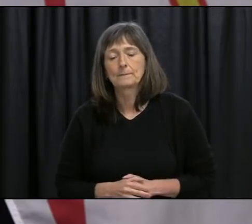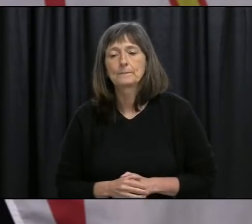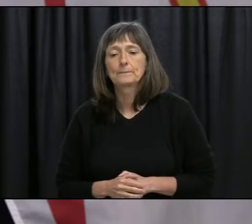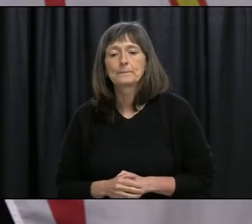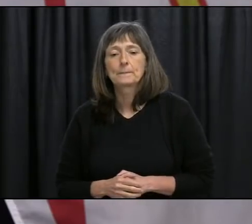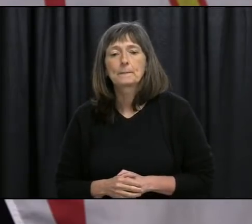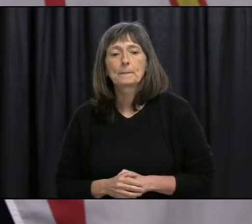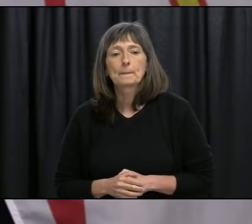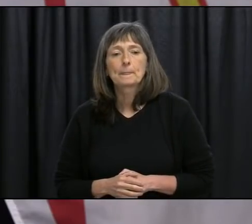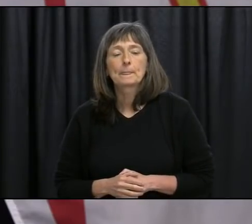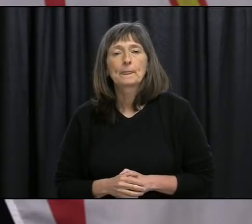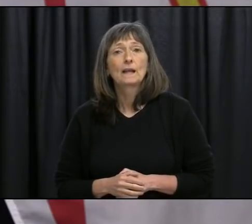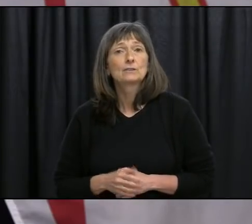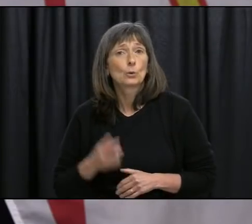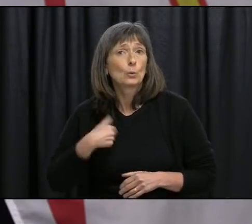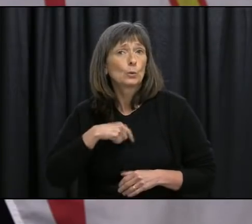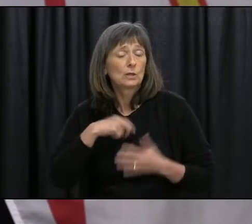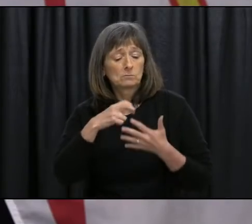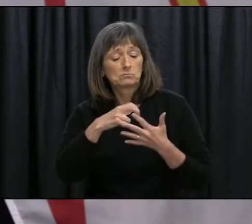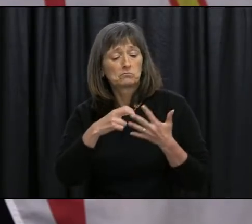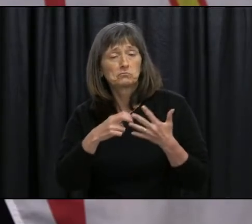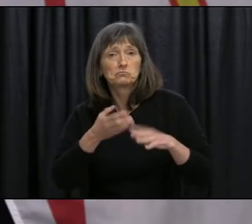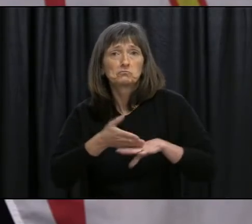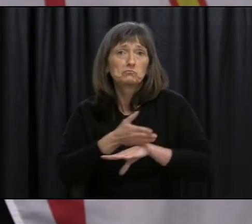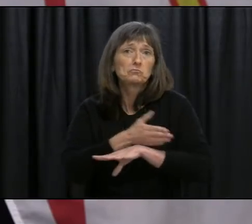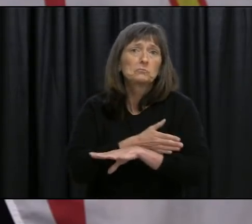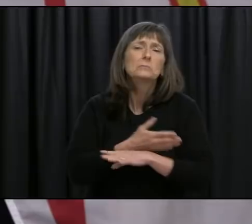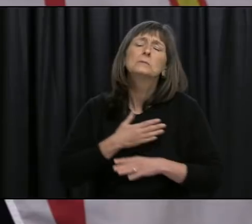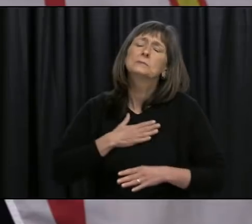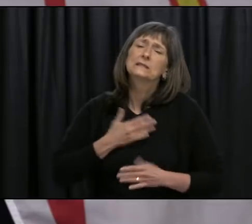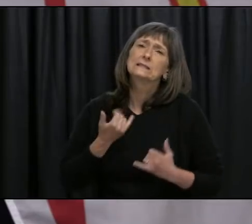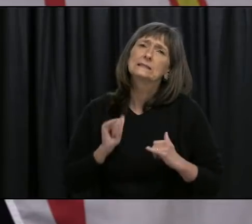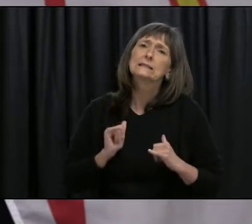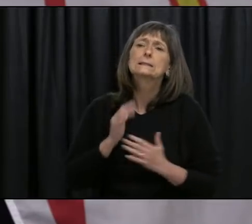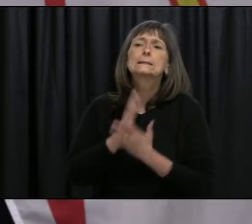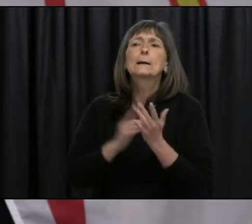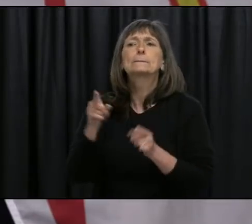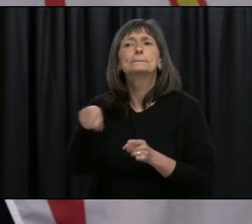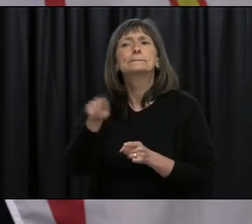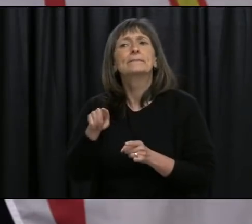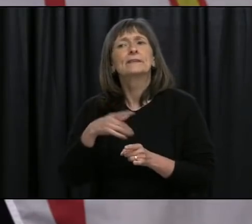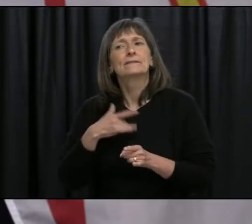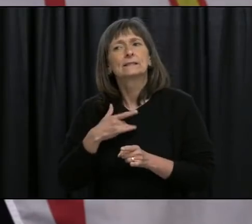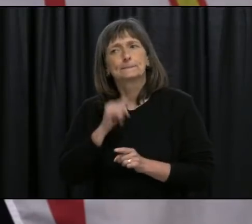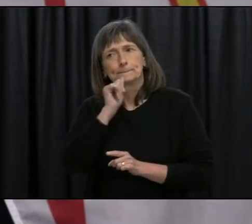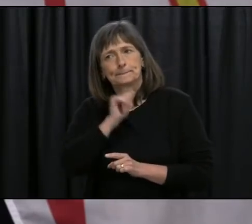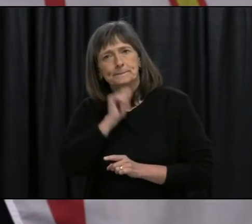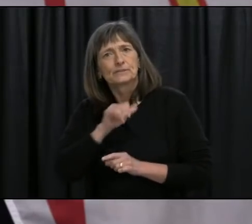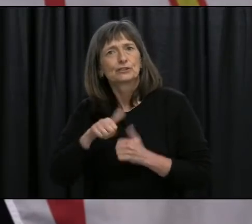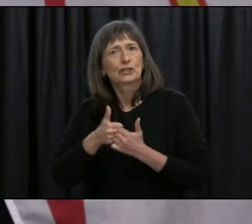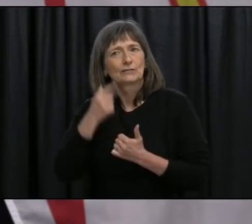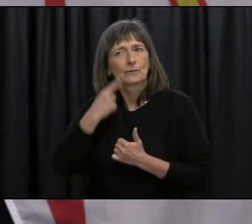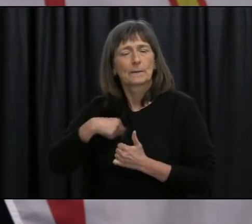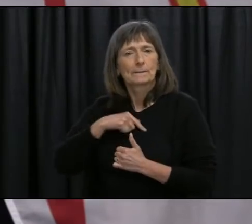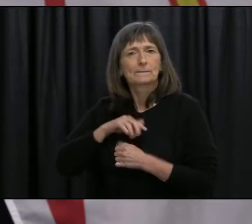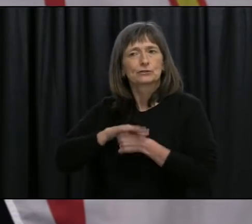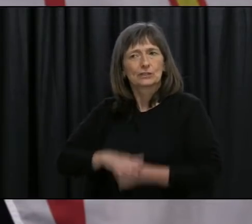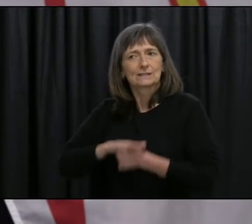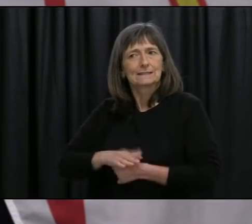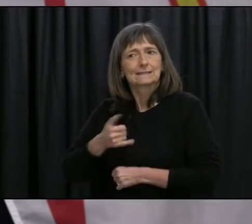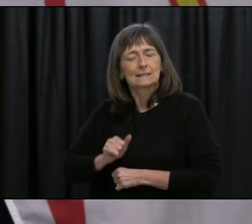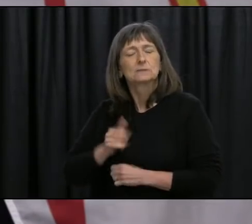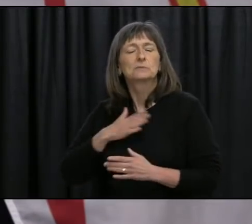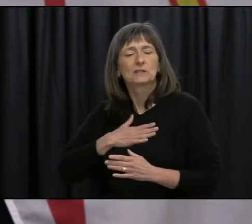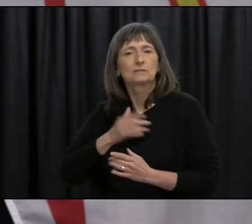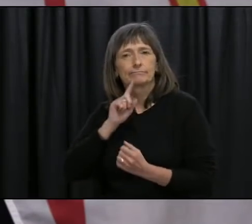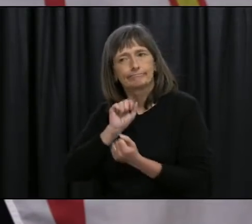situation is improving, please continue to reach out to people among us who are still finding it challenging to cope with the effects of COVID-19.